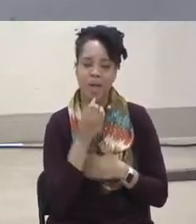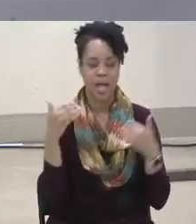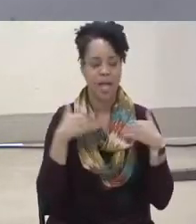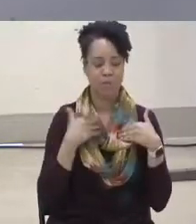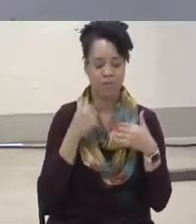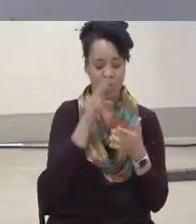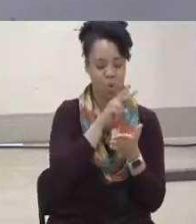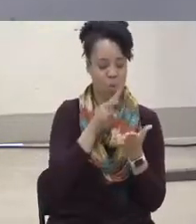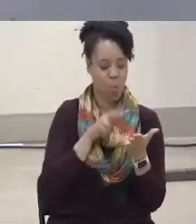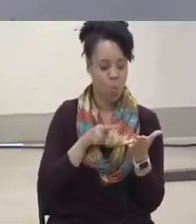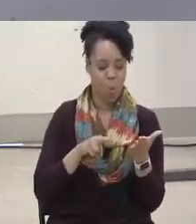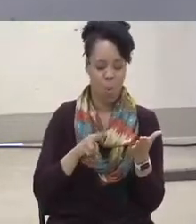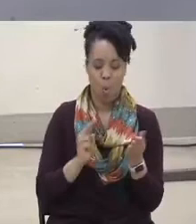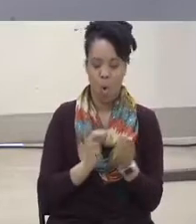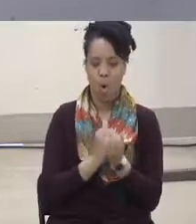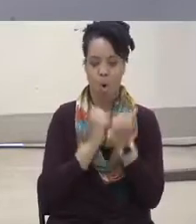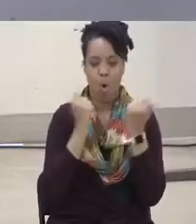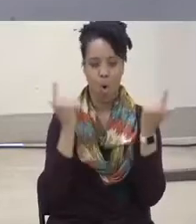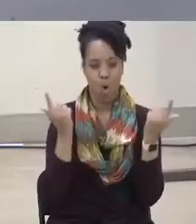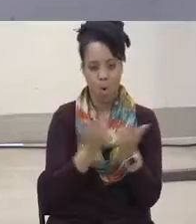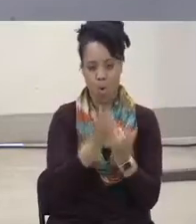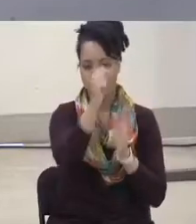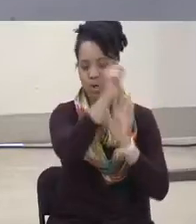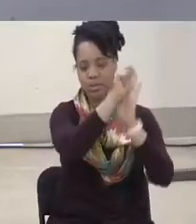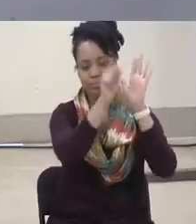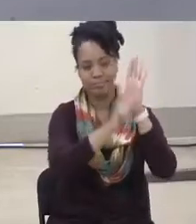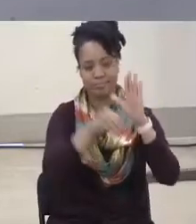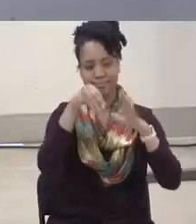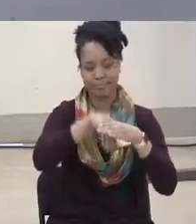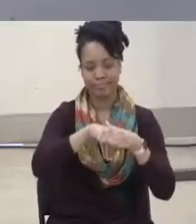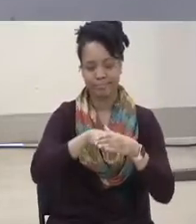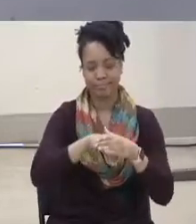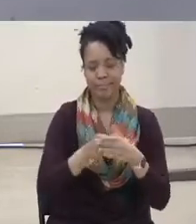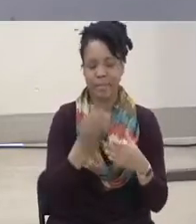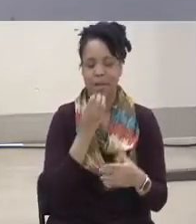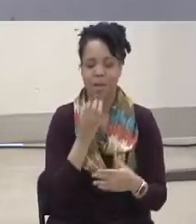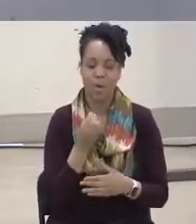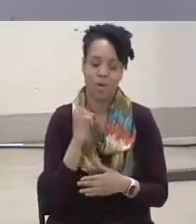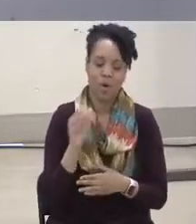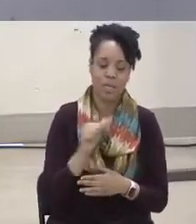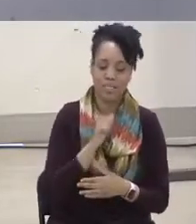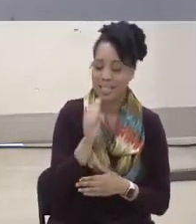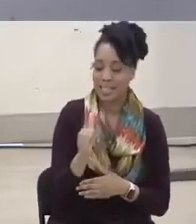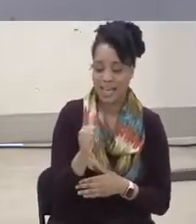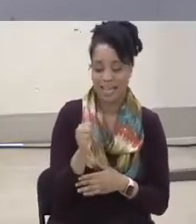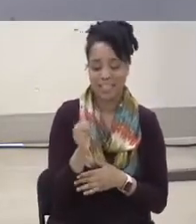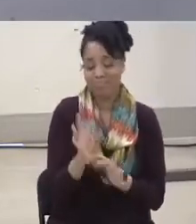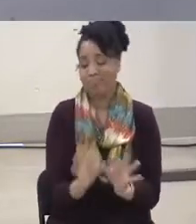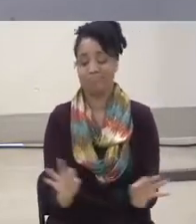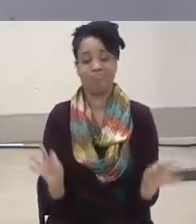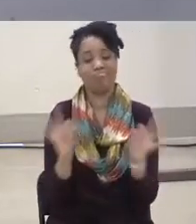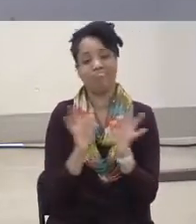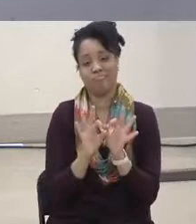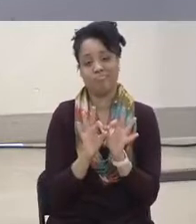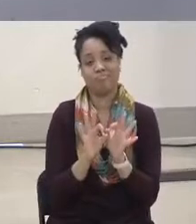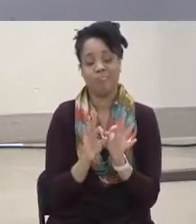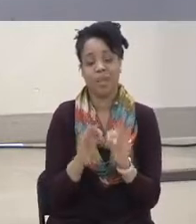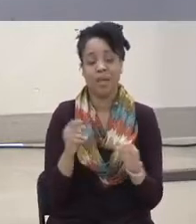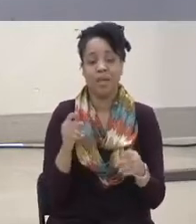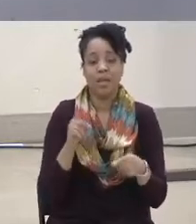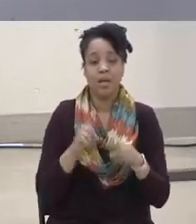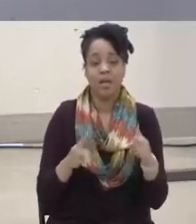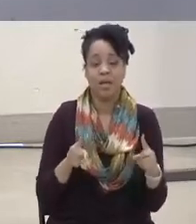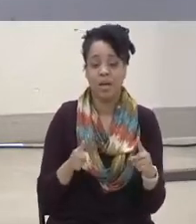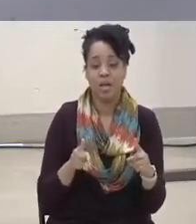in Hebrew, tengo que leer todo el testamento en hebreo. or else I invalidated it. Por lo tanto, lo estoy invalidando. But whenever he